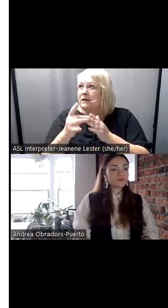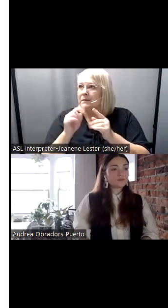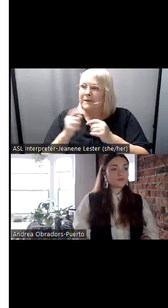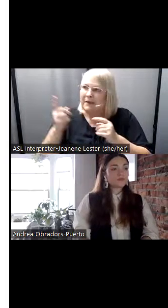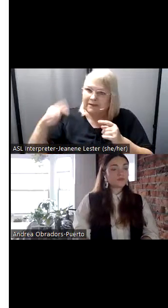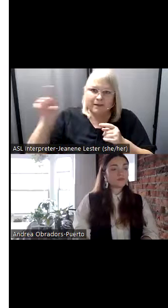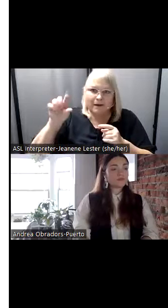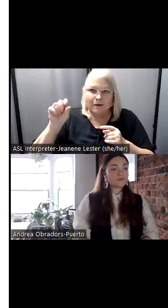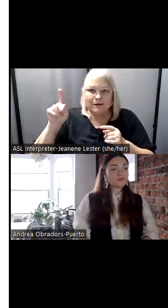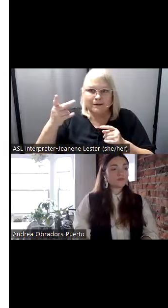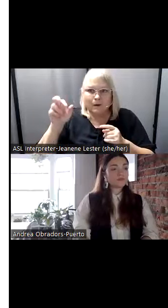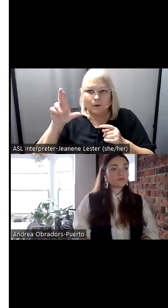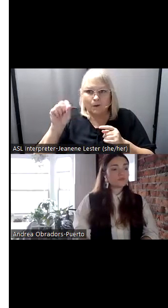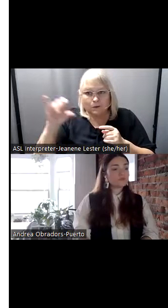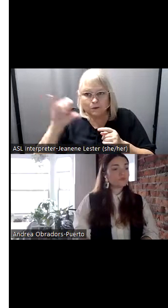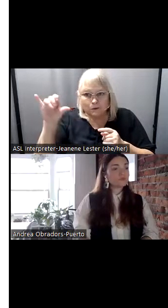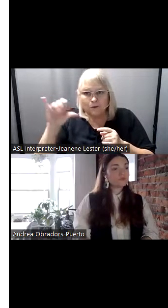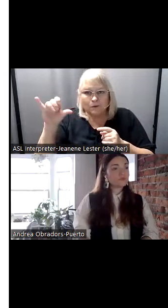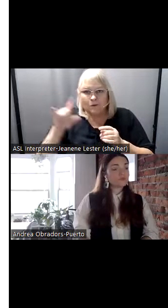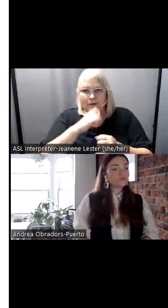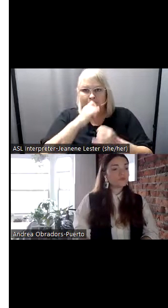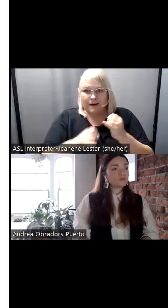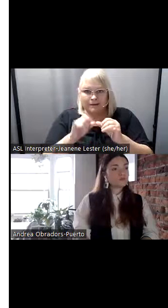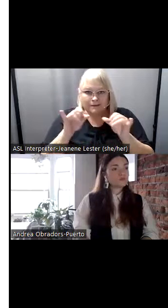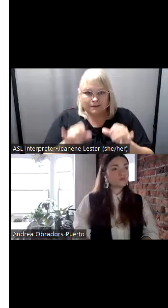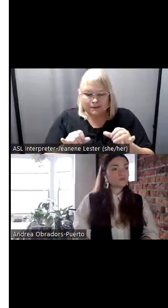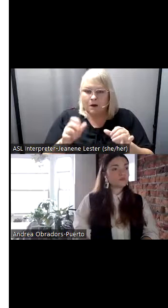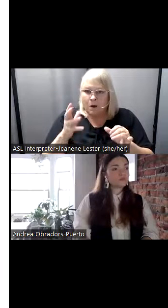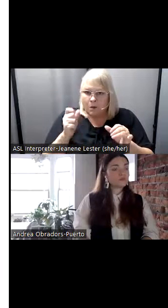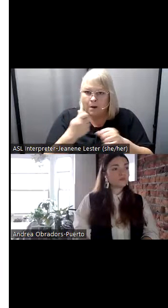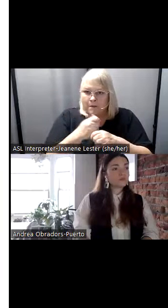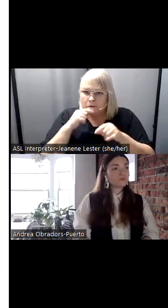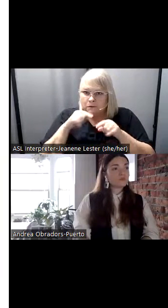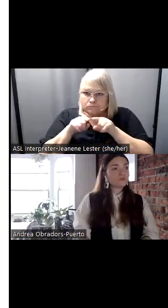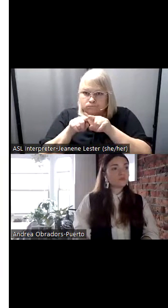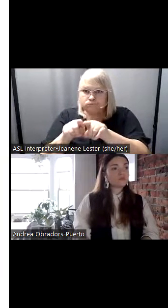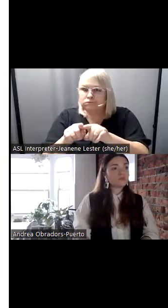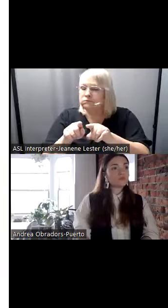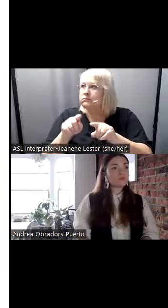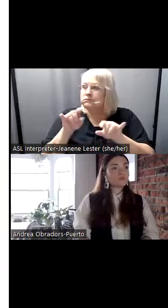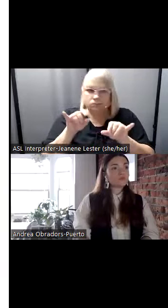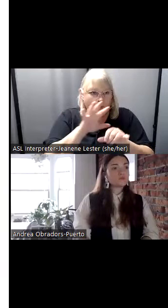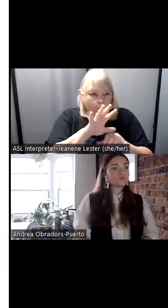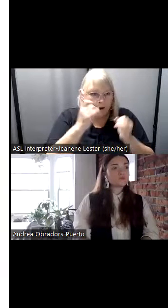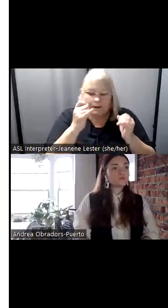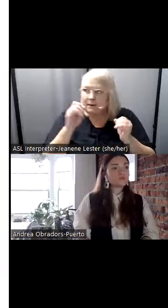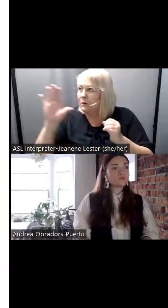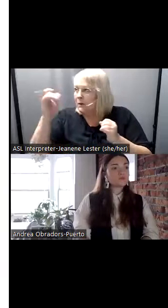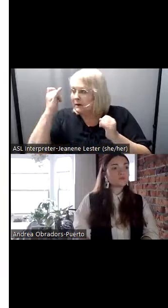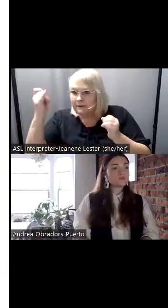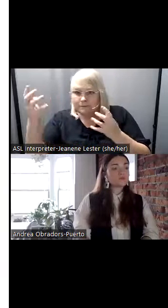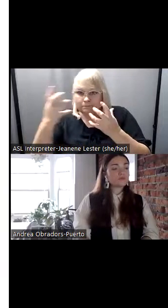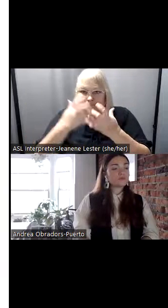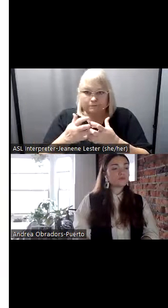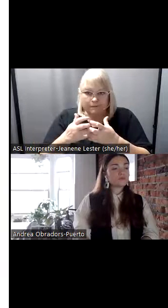well. So we want to refine the final solution with them. This is only just the beginning of the whole process.